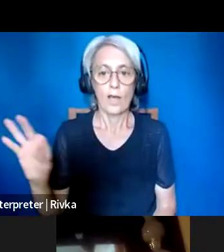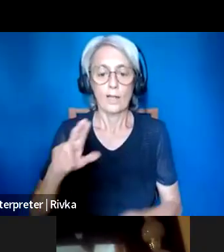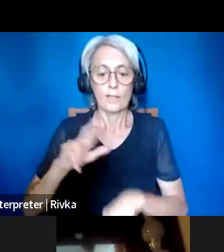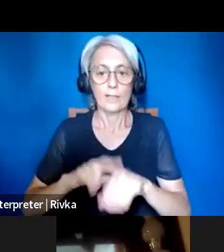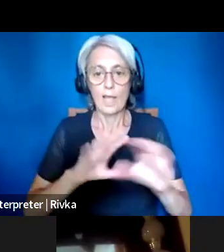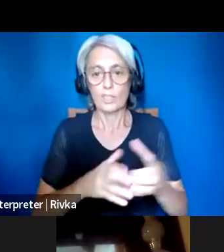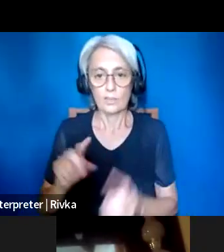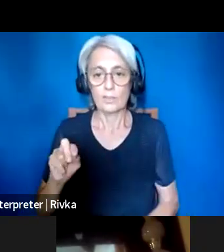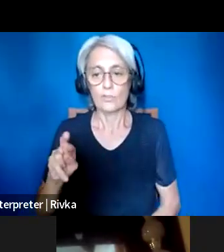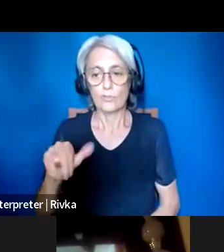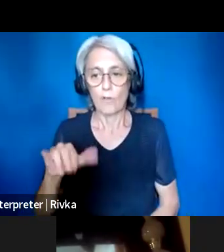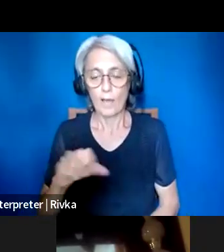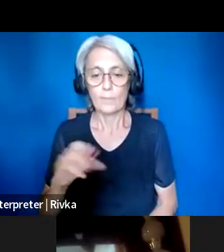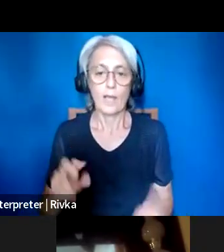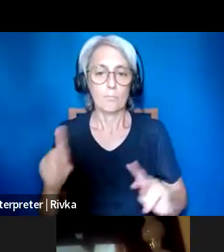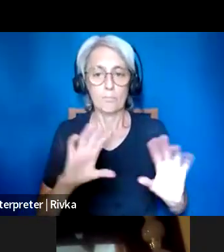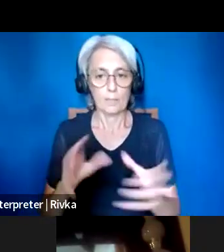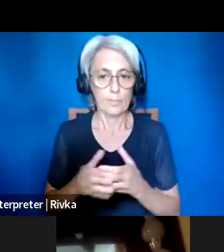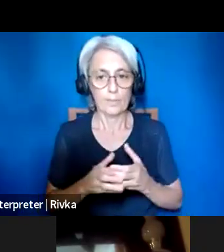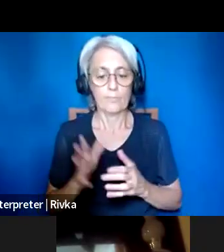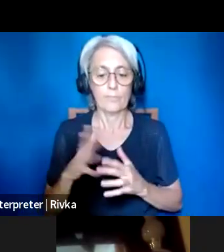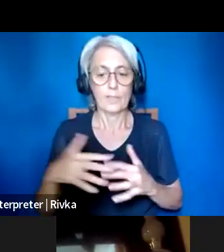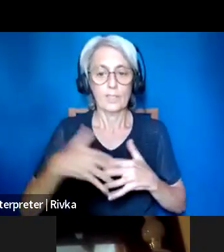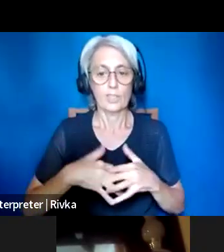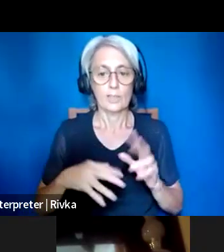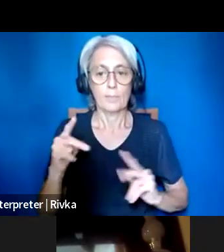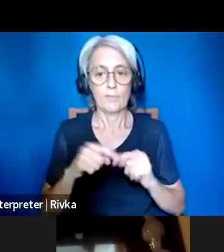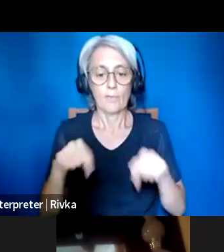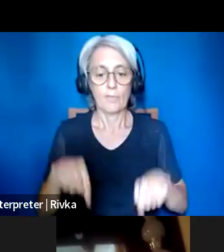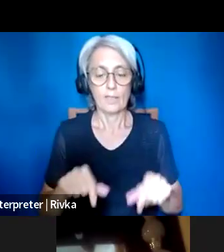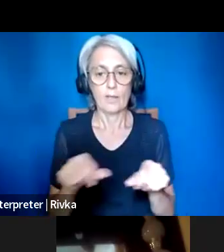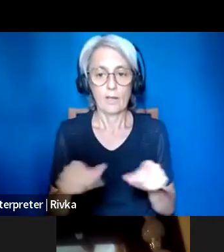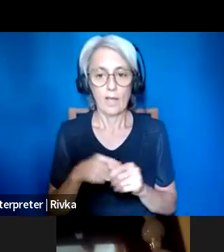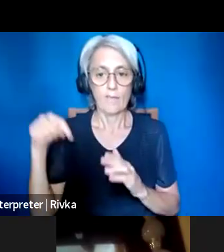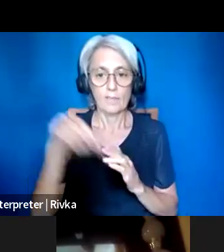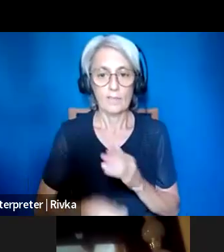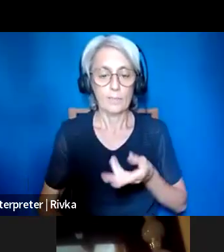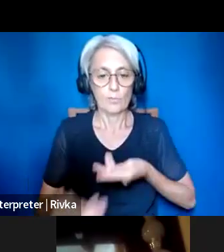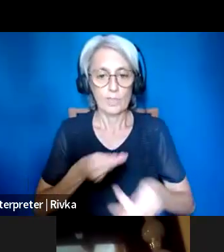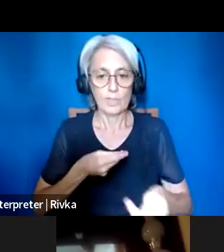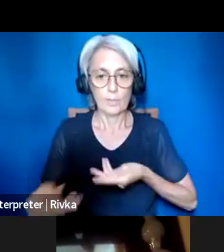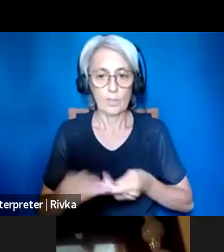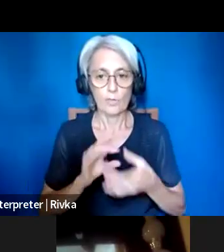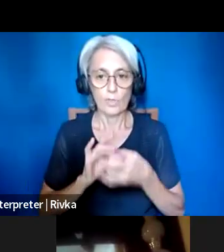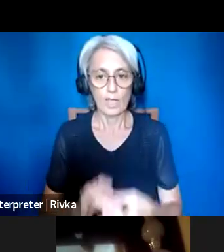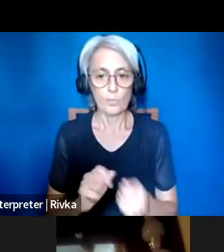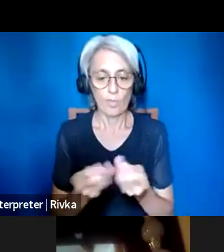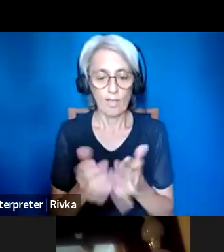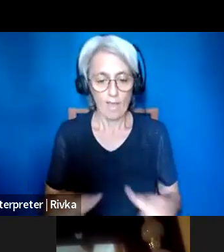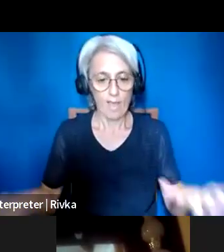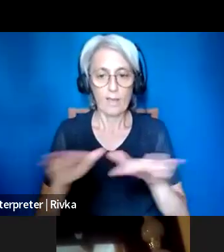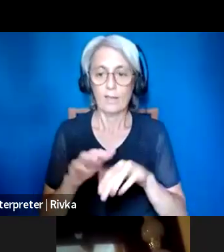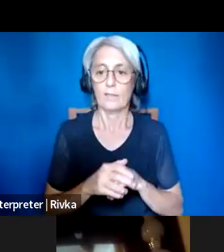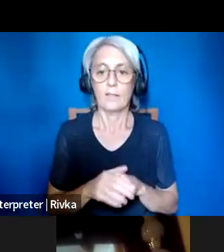nations, tribes, and peoples. The indigenous peoples of this area have a deep reciprocal relationship with the land as